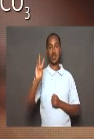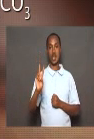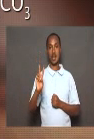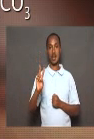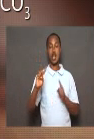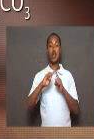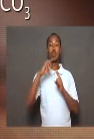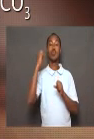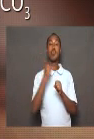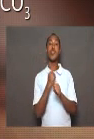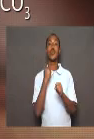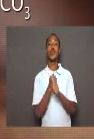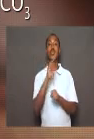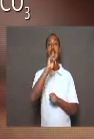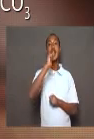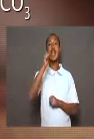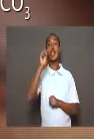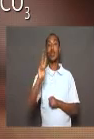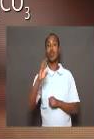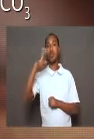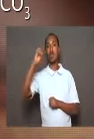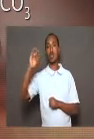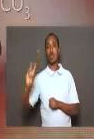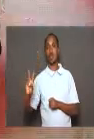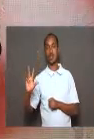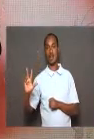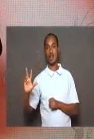dioxide to produce sodium carbonate.